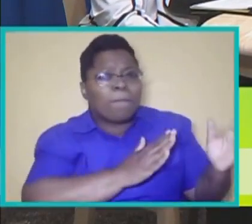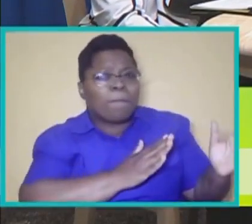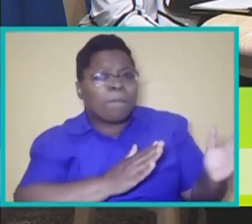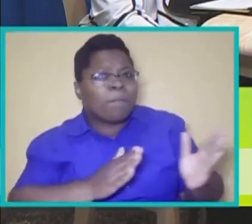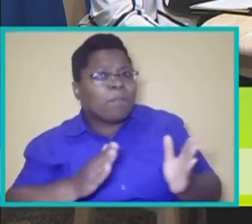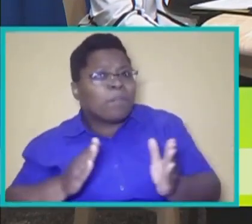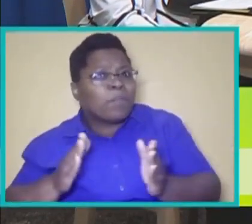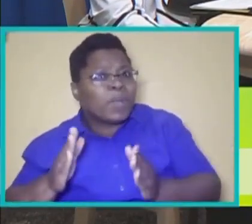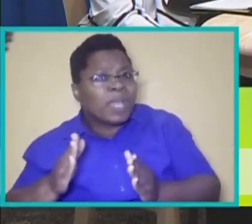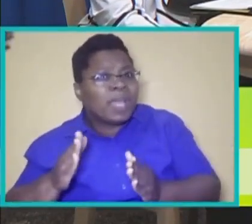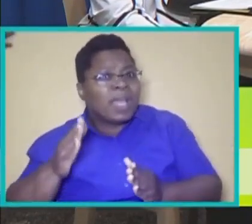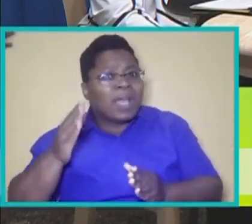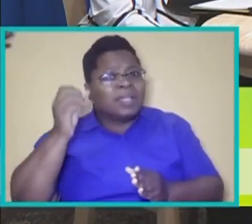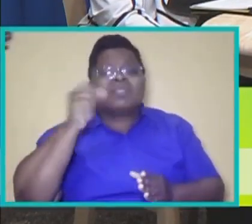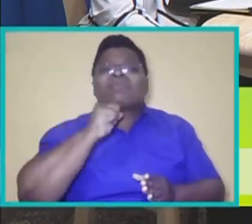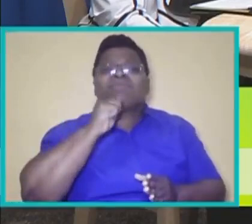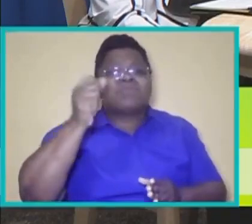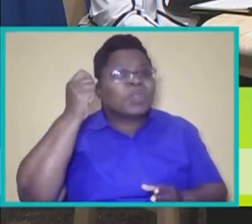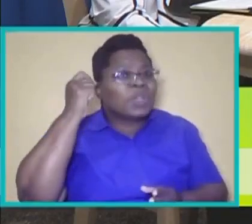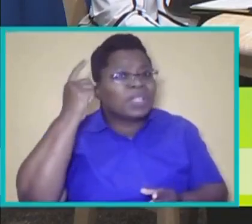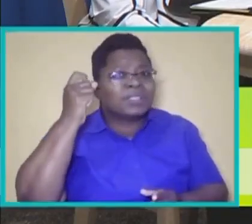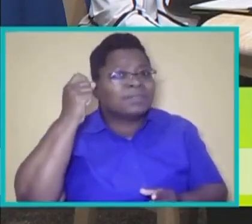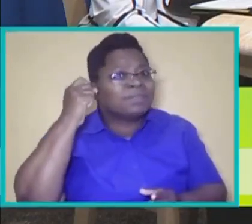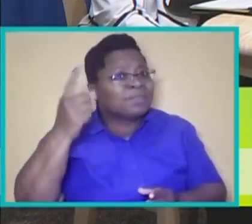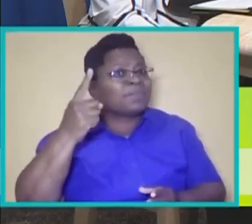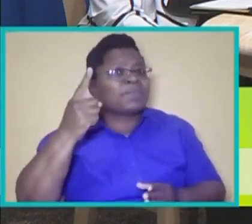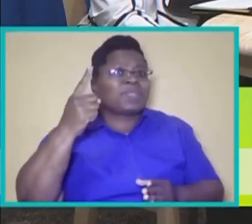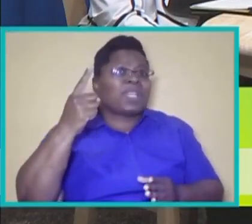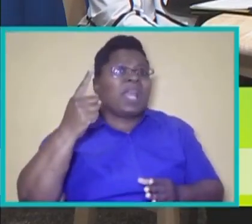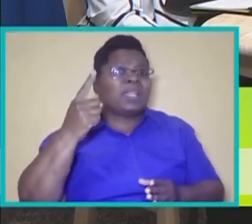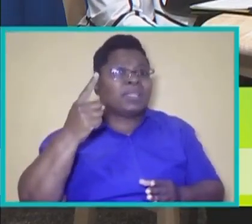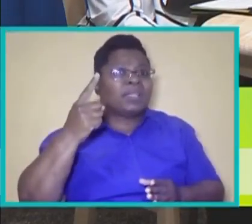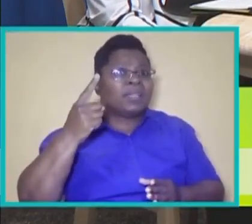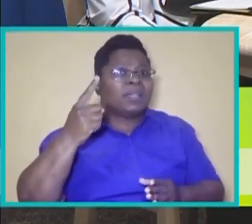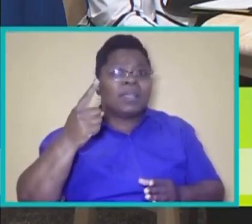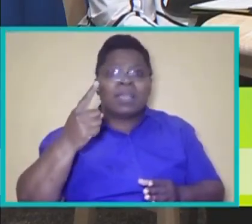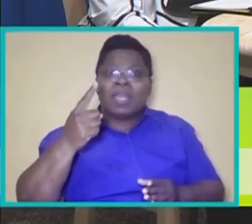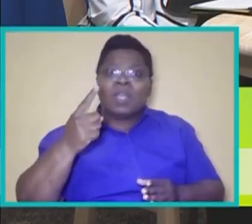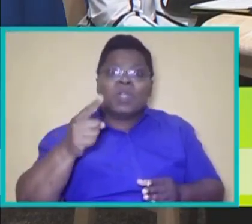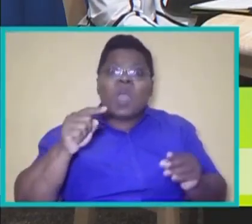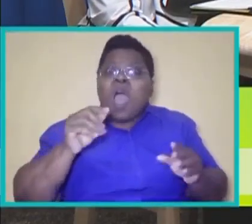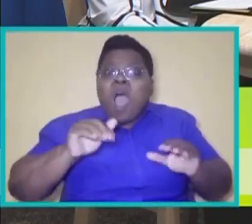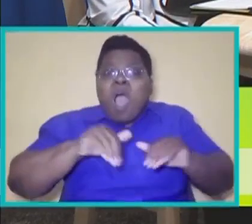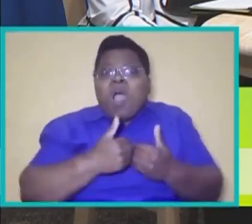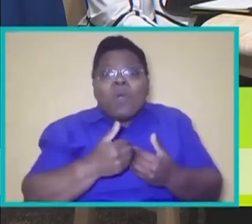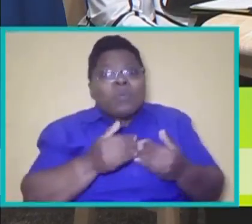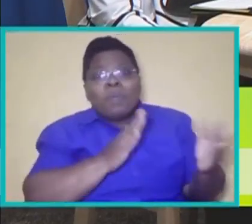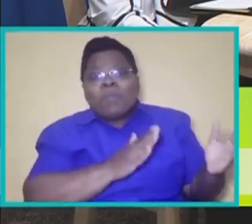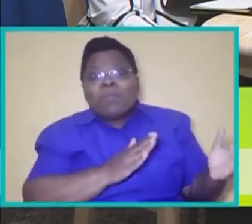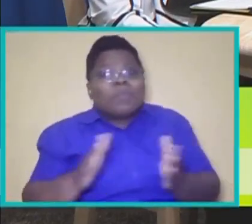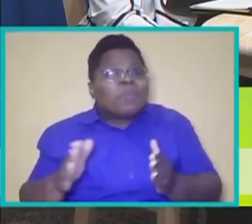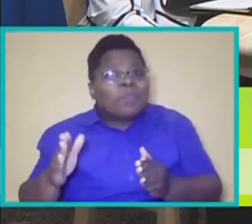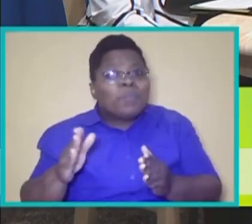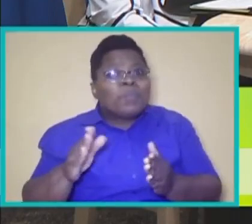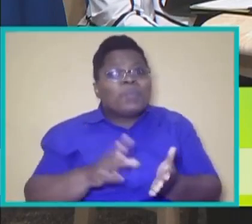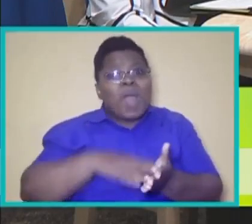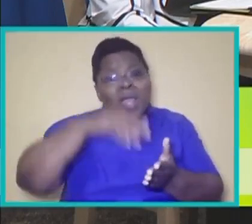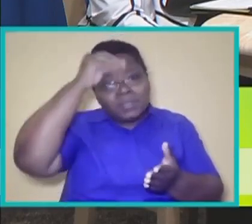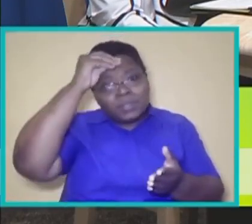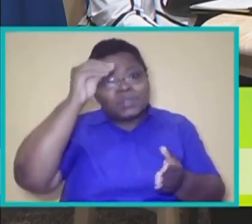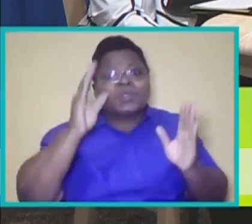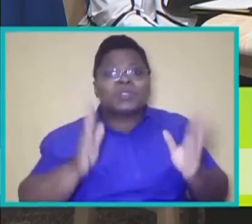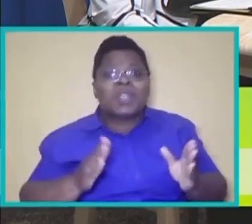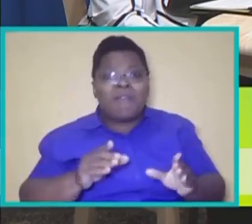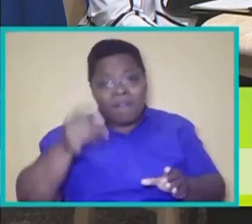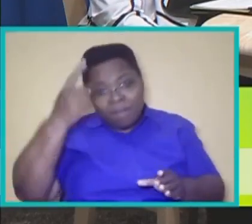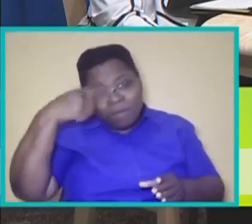industry practice requires. So internships and placements for teachers could be one of the strategies that we use to make